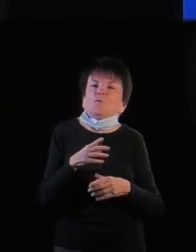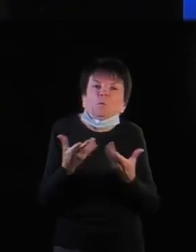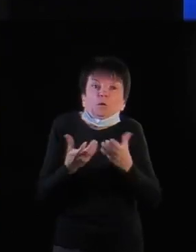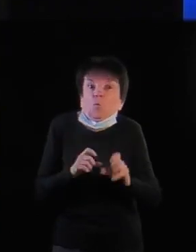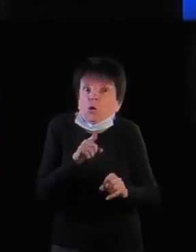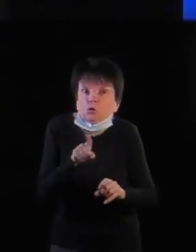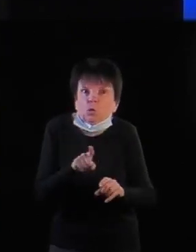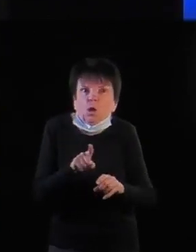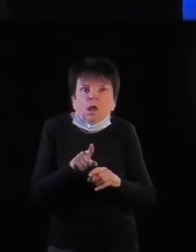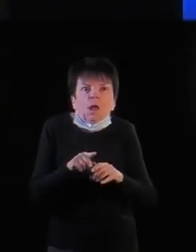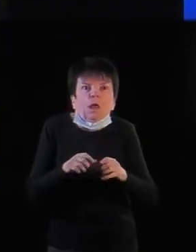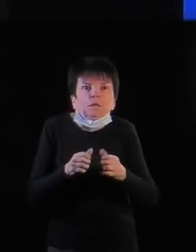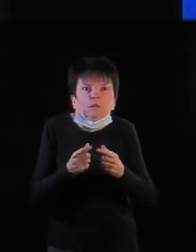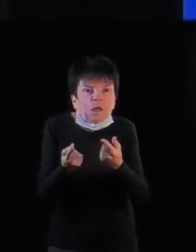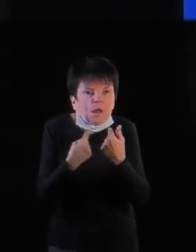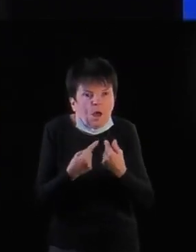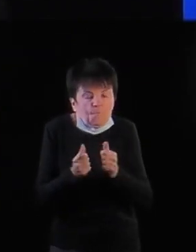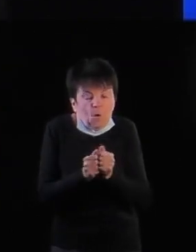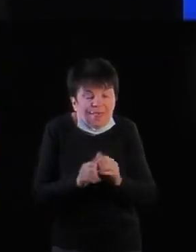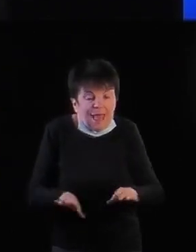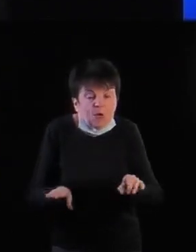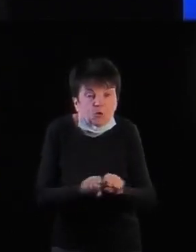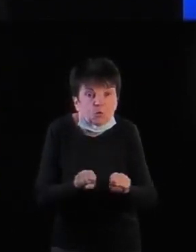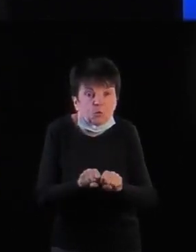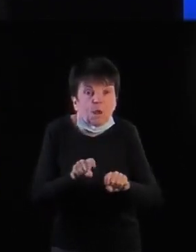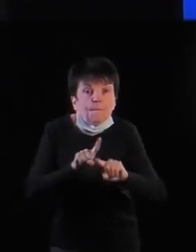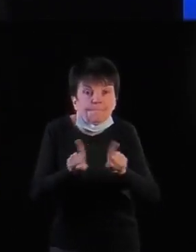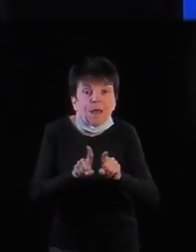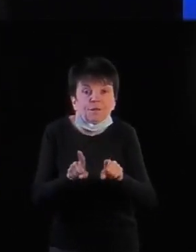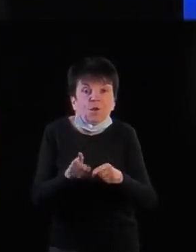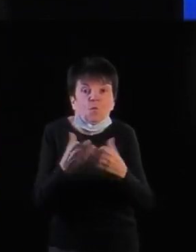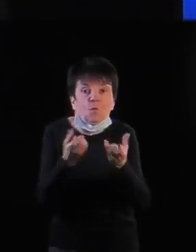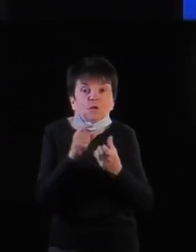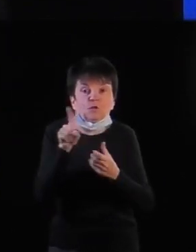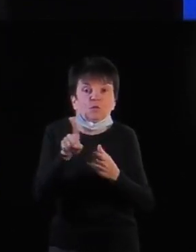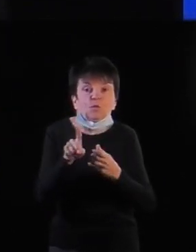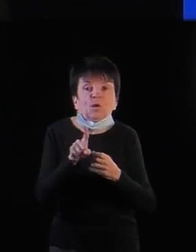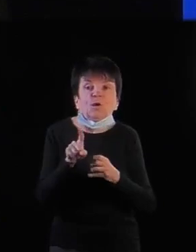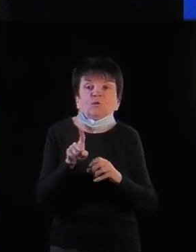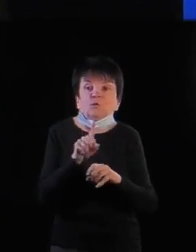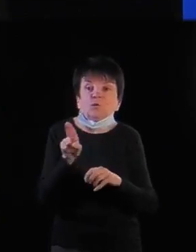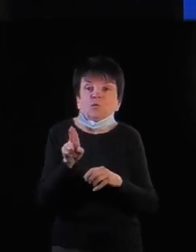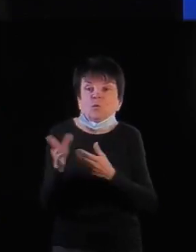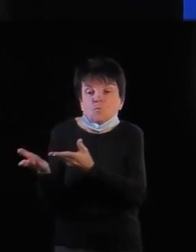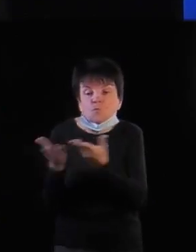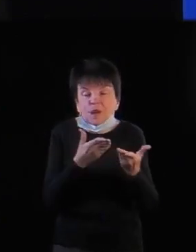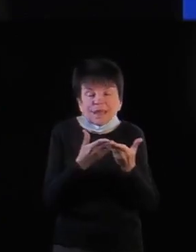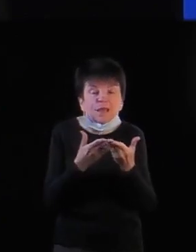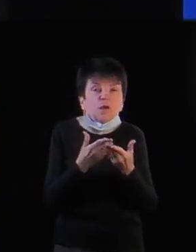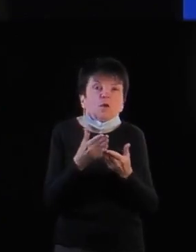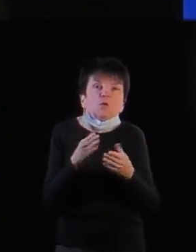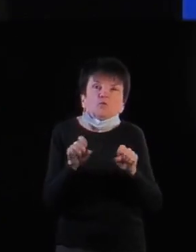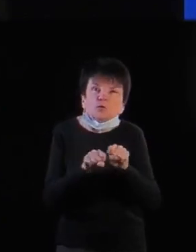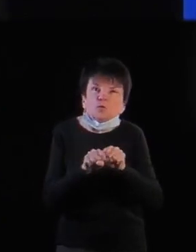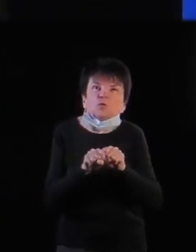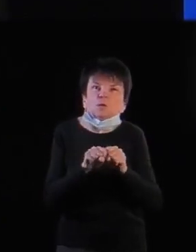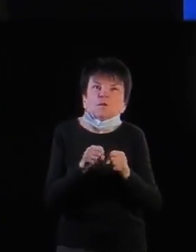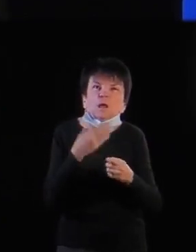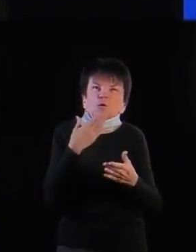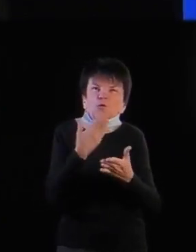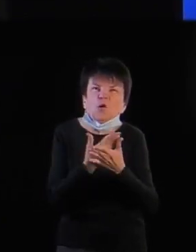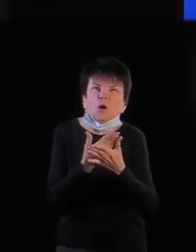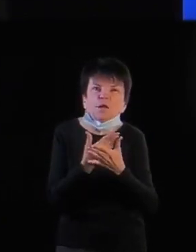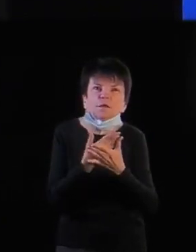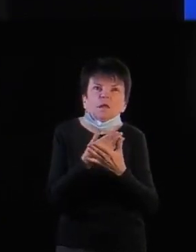bring a slightly worn pair of shoes, one that would work really well in the winter season for those who may need some extra help.